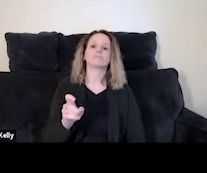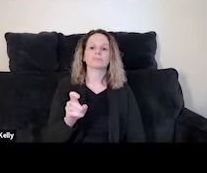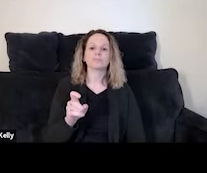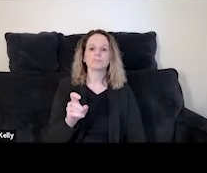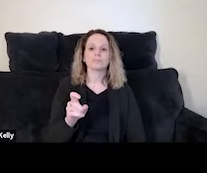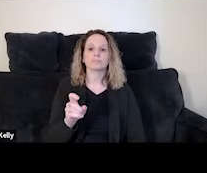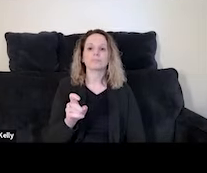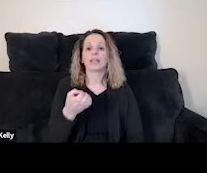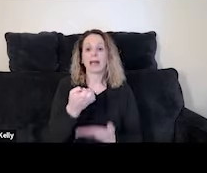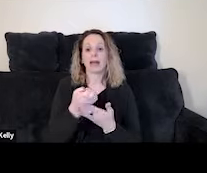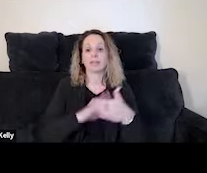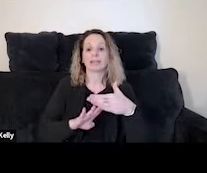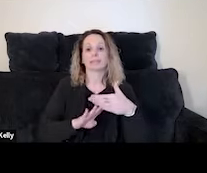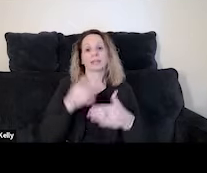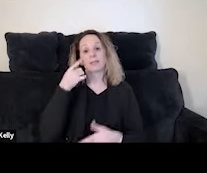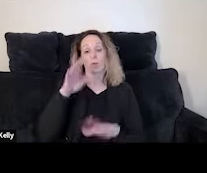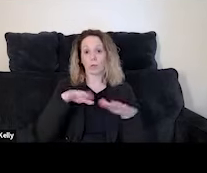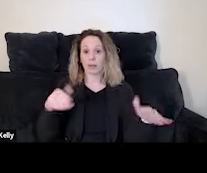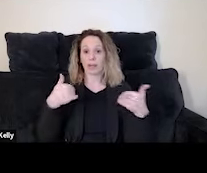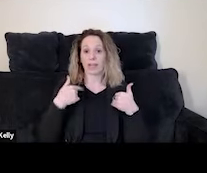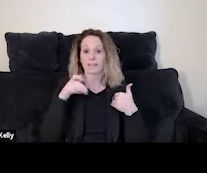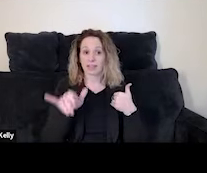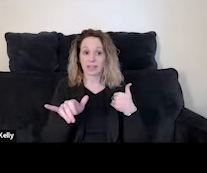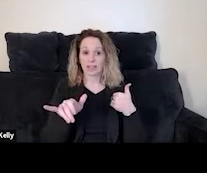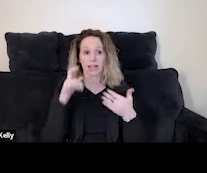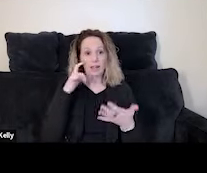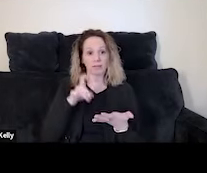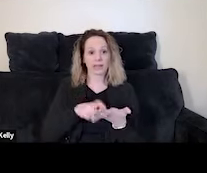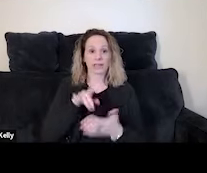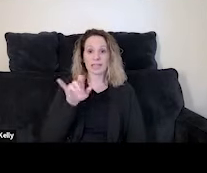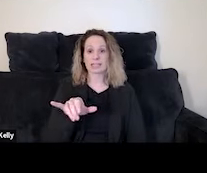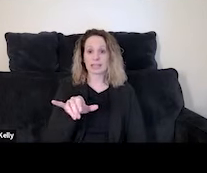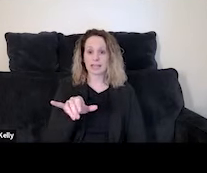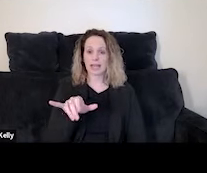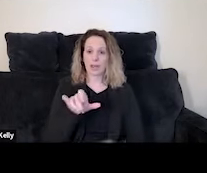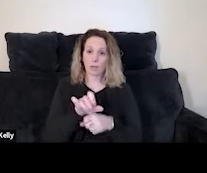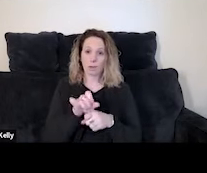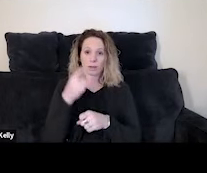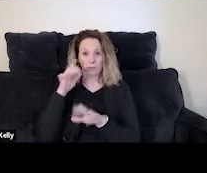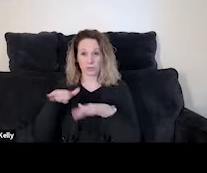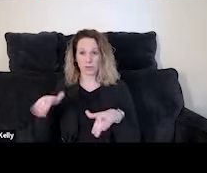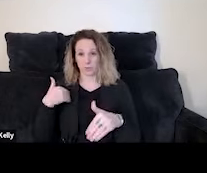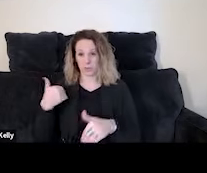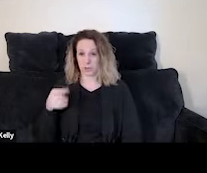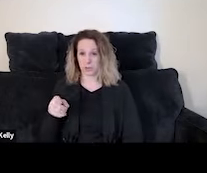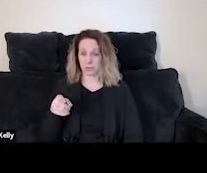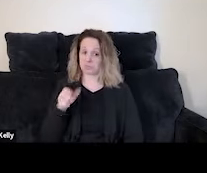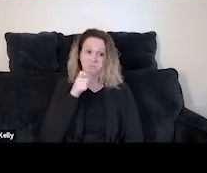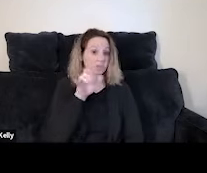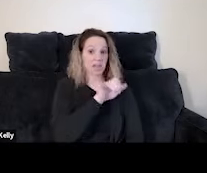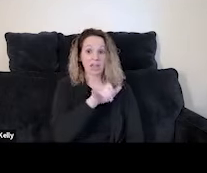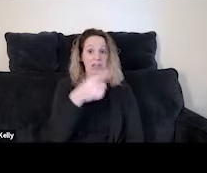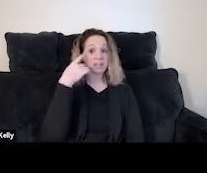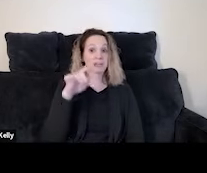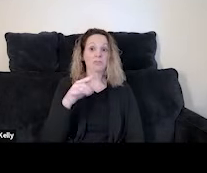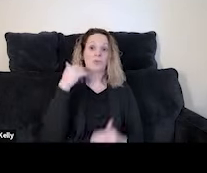MRSS, evidence-based for kids, and recognizing that what works for children and youth is not the same thing that